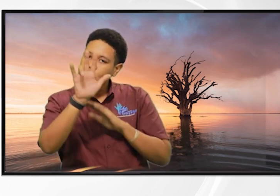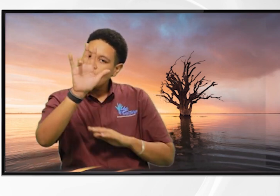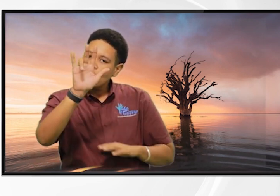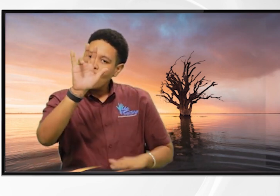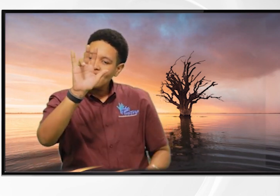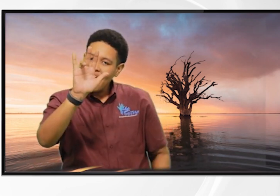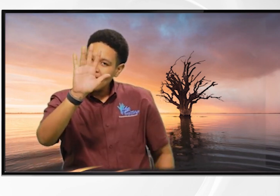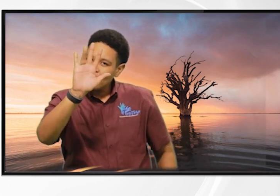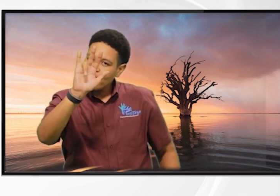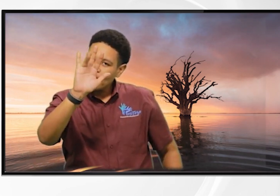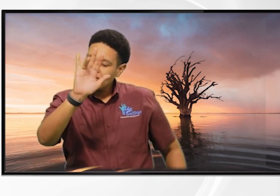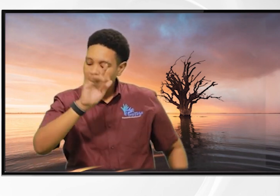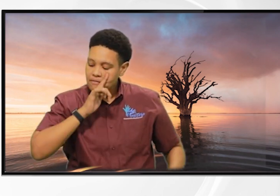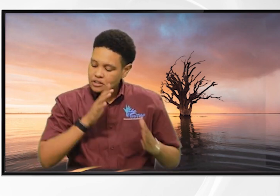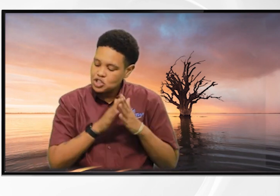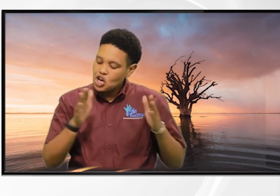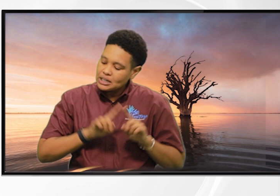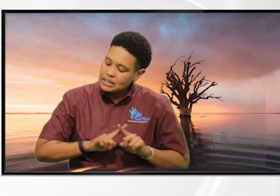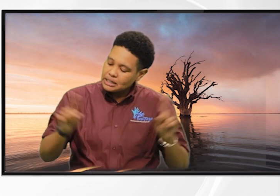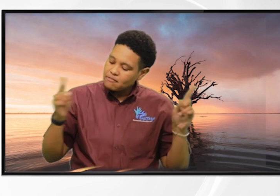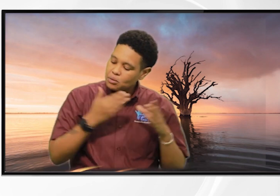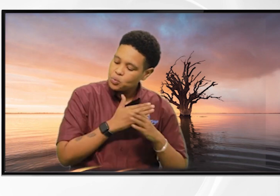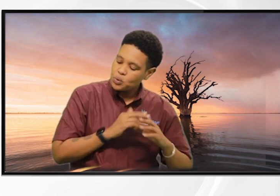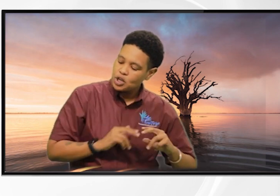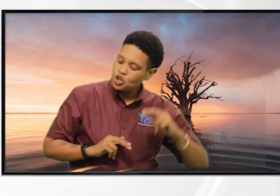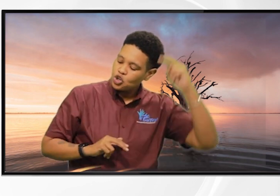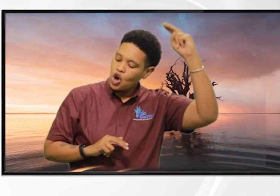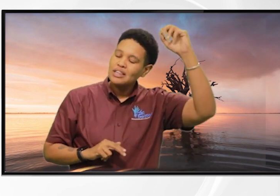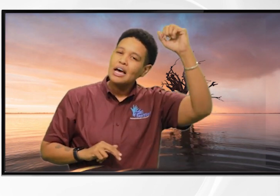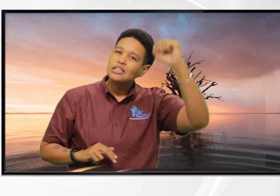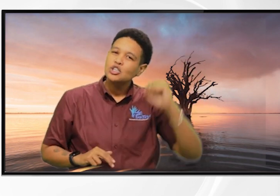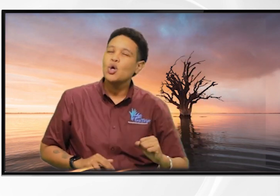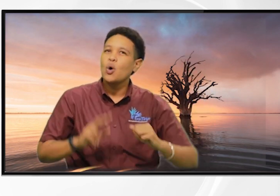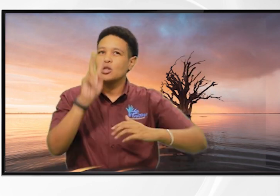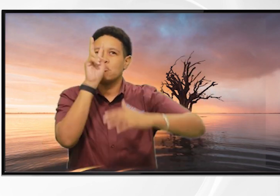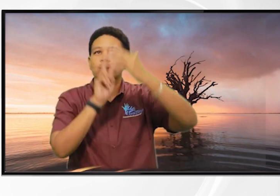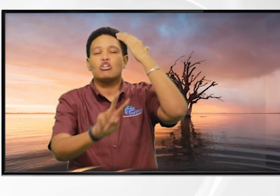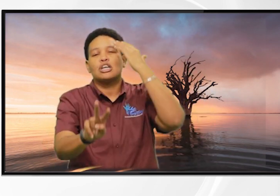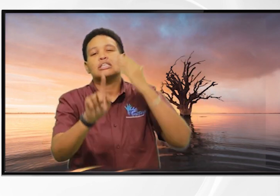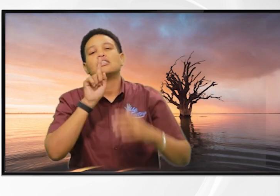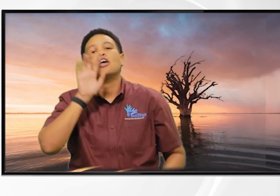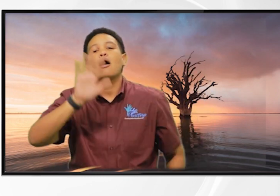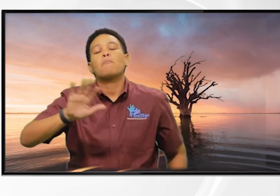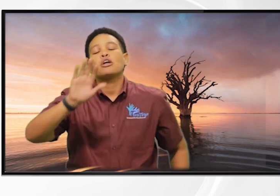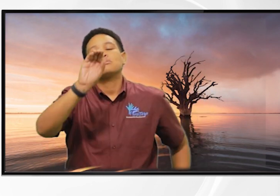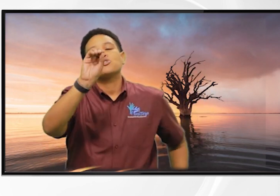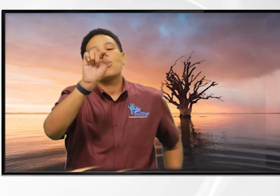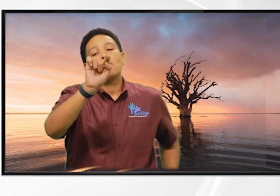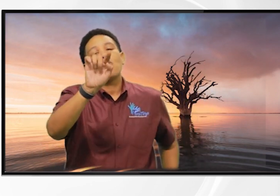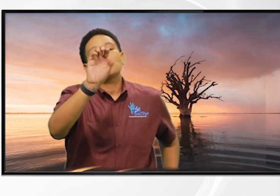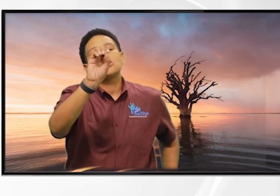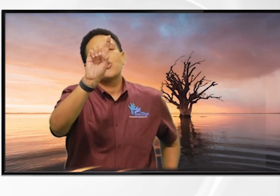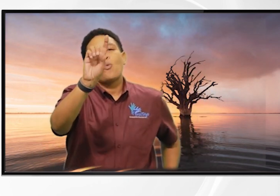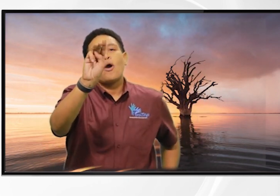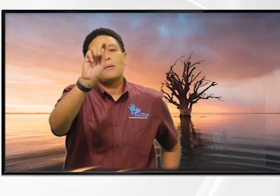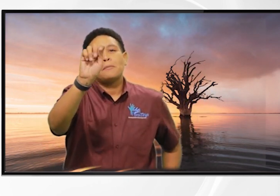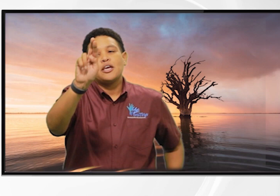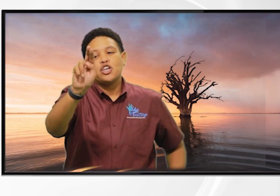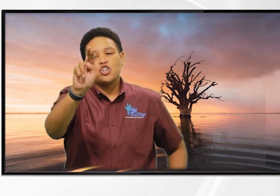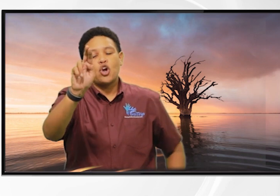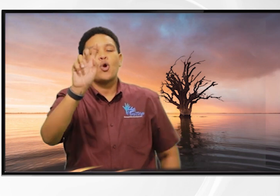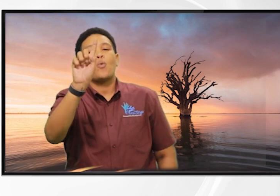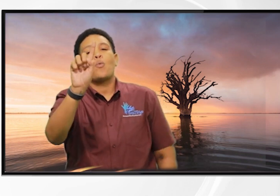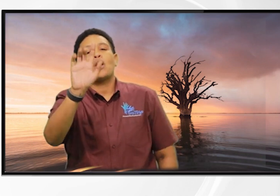Generally, the difference between north and south coast projections is approximately 0.01 meter,